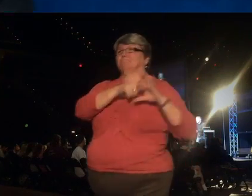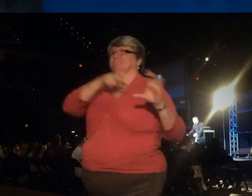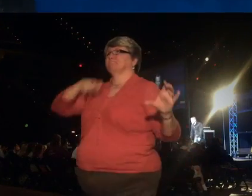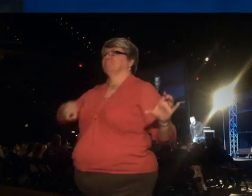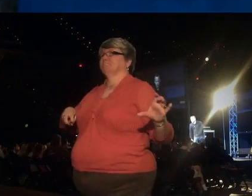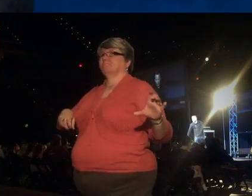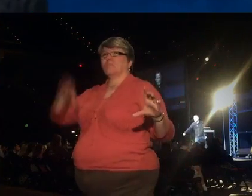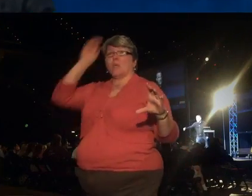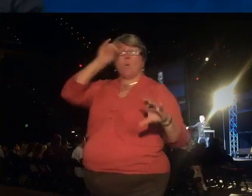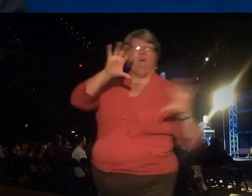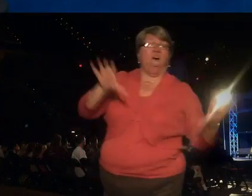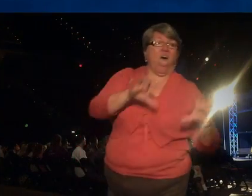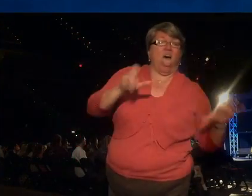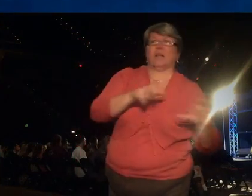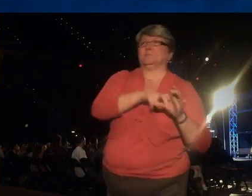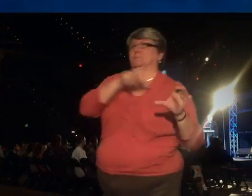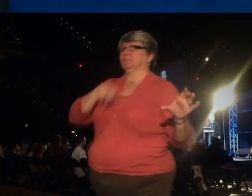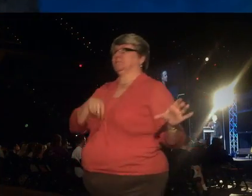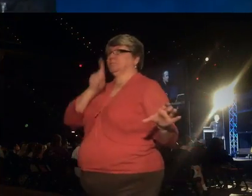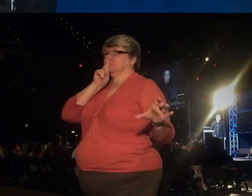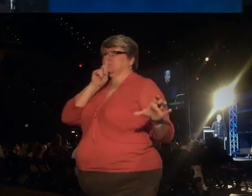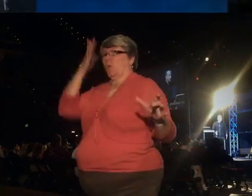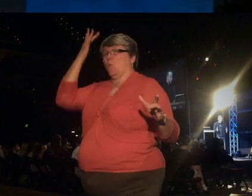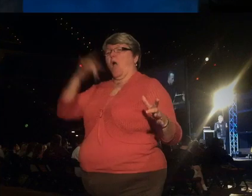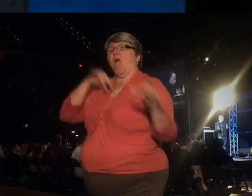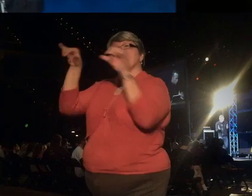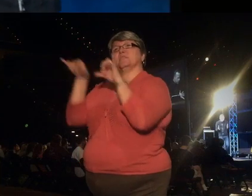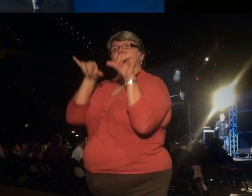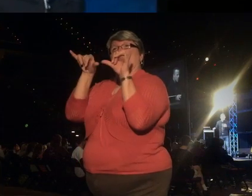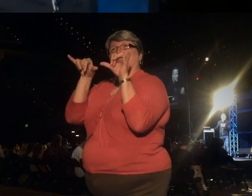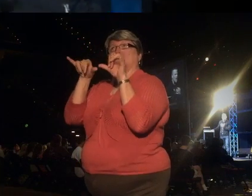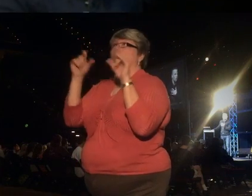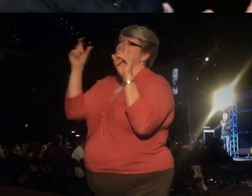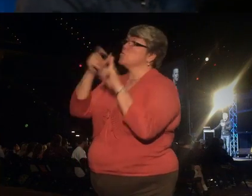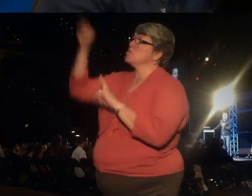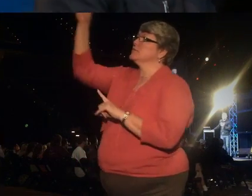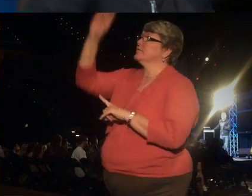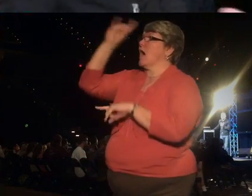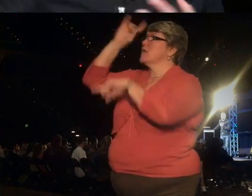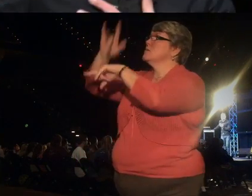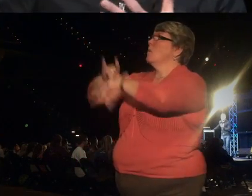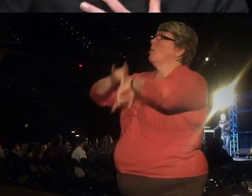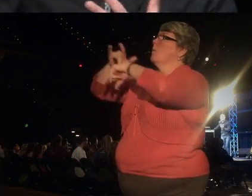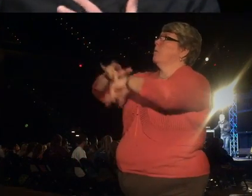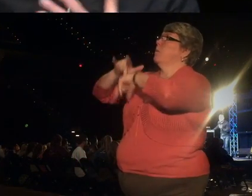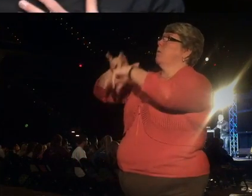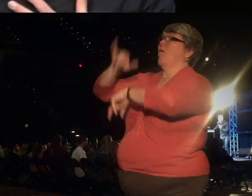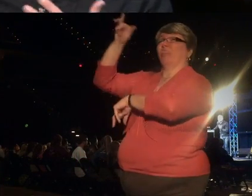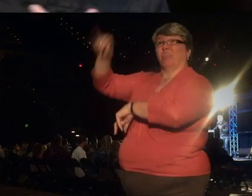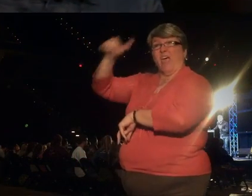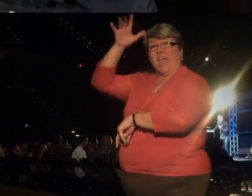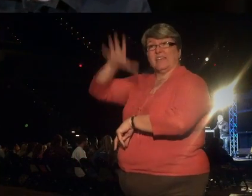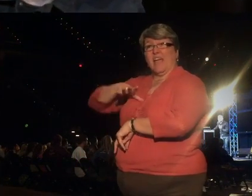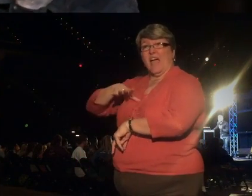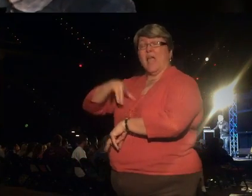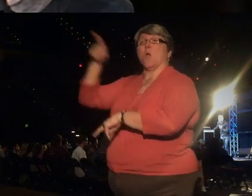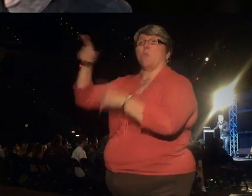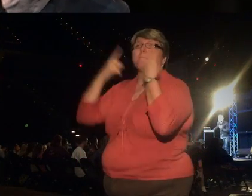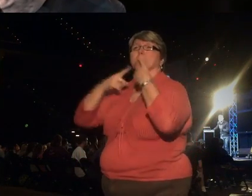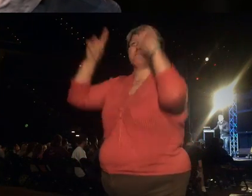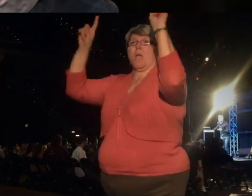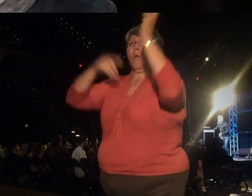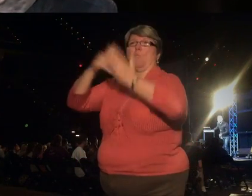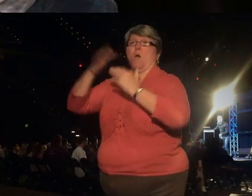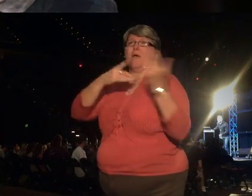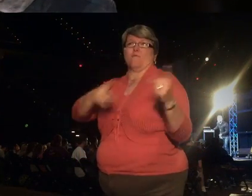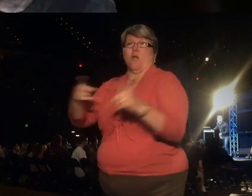doing it, I won't, because I have standards. But the words of God, I will meditate on them. That guy's going to flourish no matter what the seasons bring. You want to be